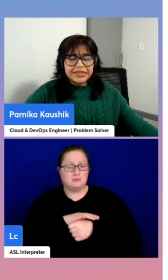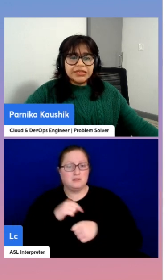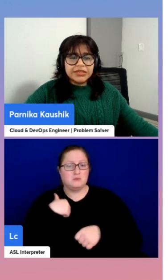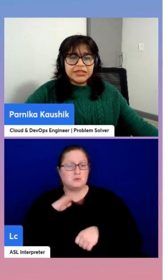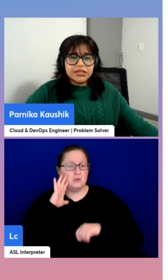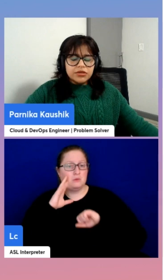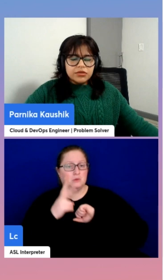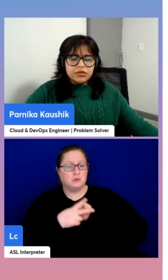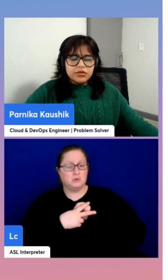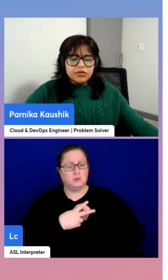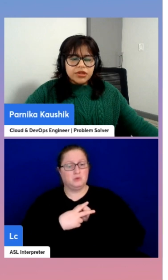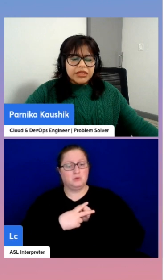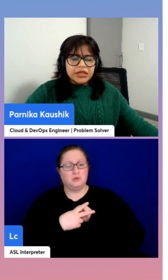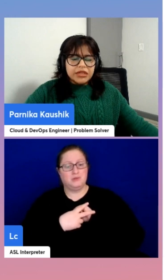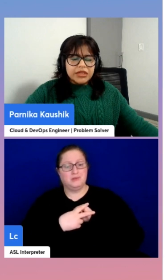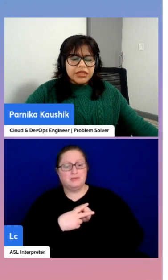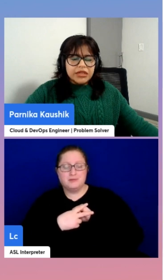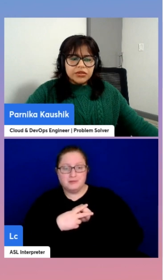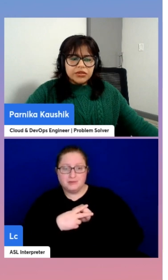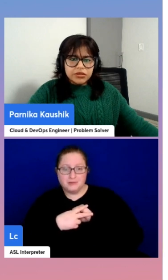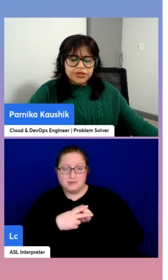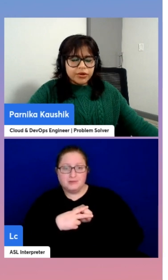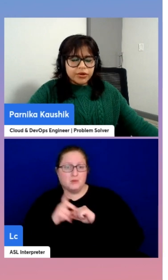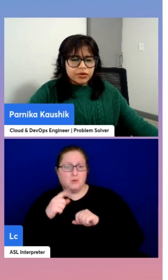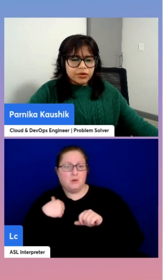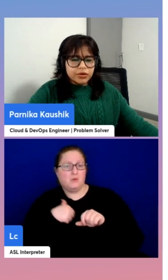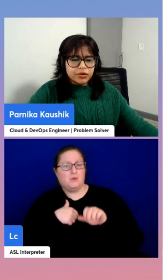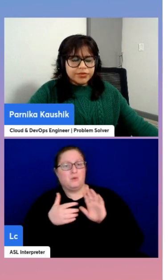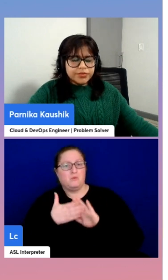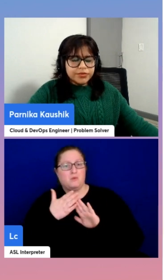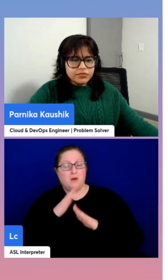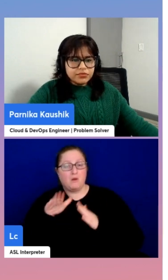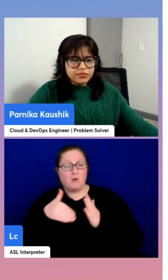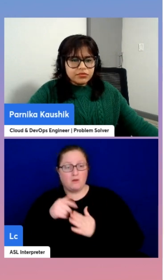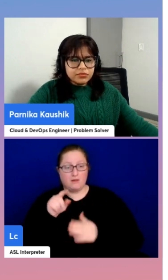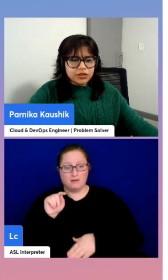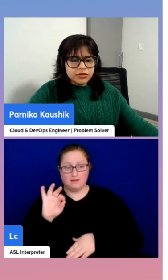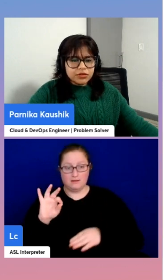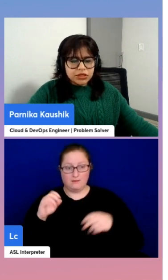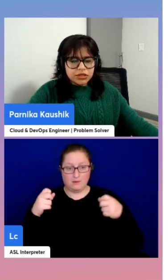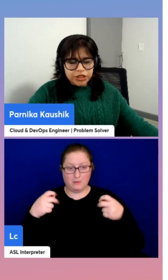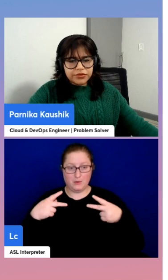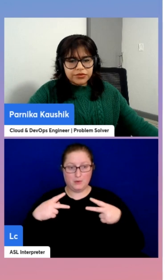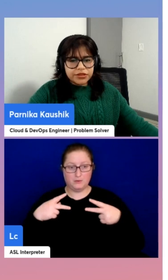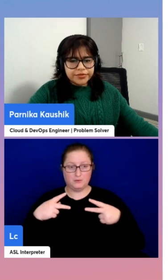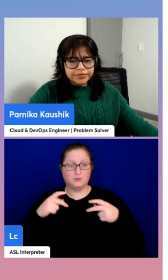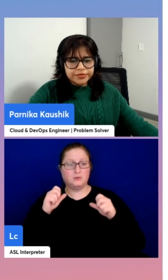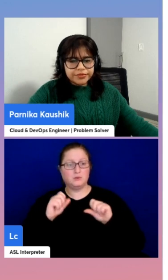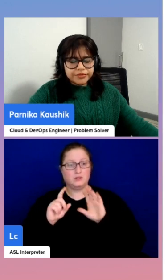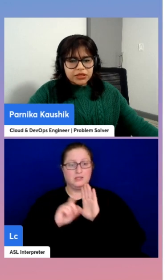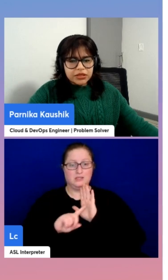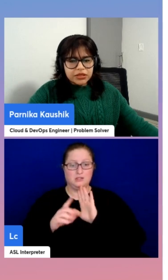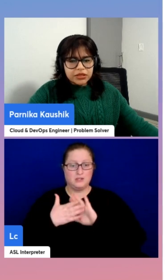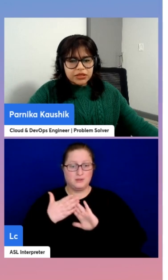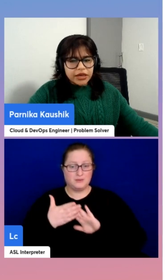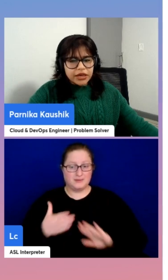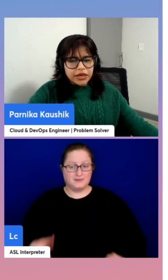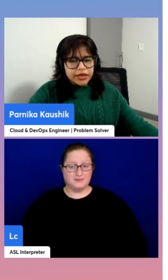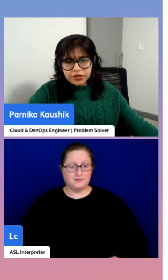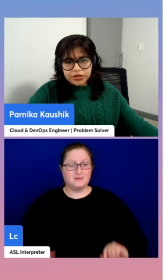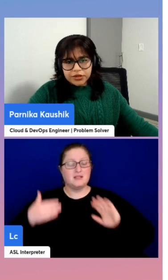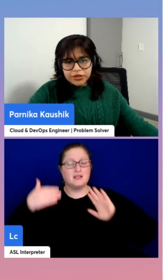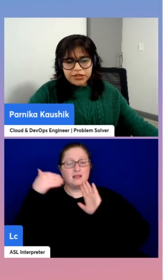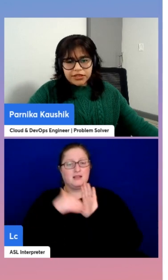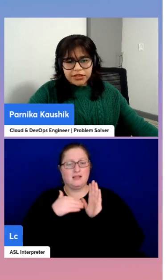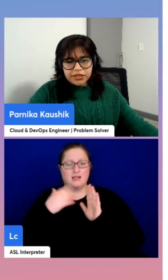the state when we run all this Terraform code. You can check the runs here. Again, something's